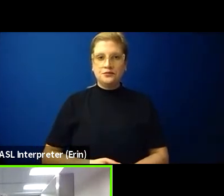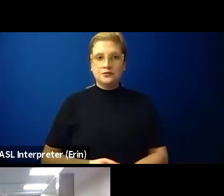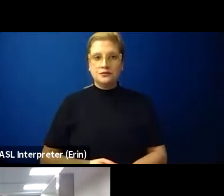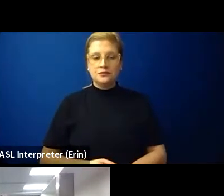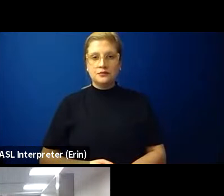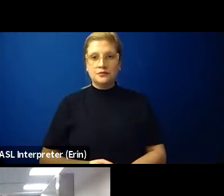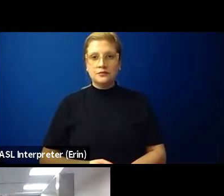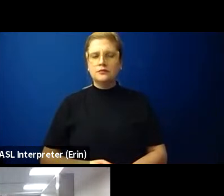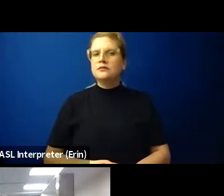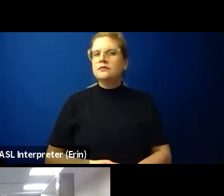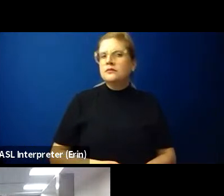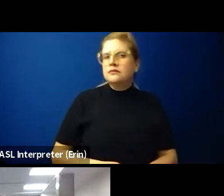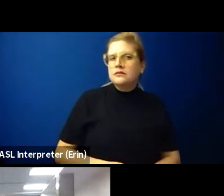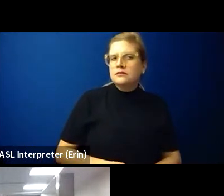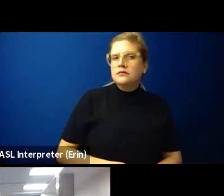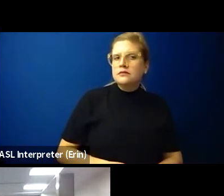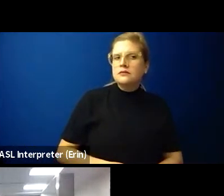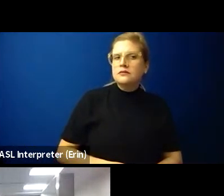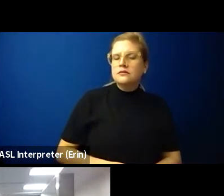In the,